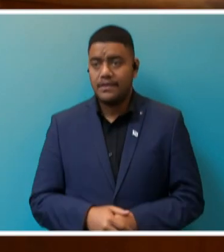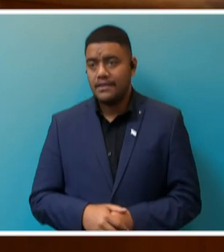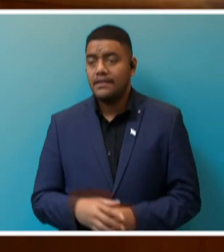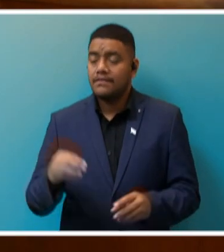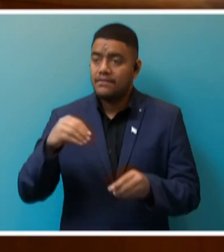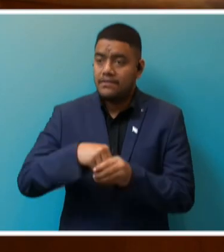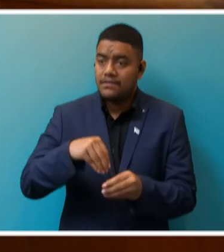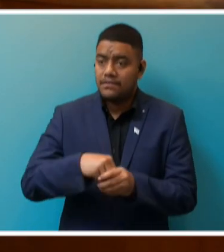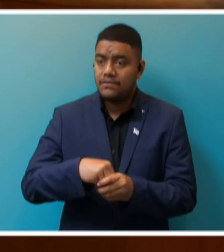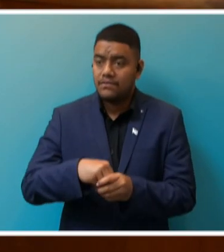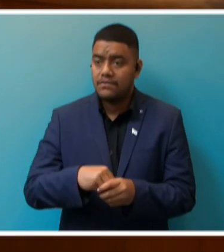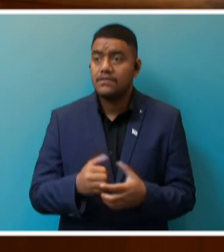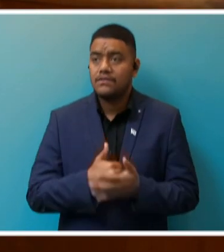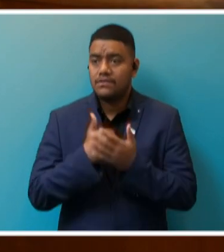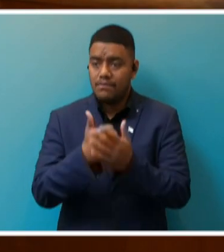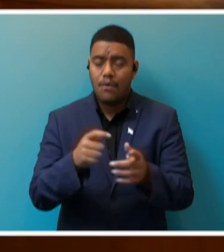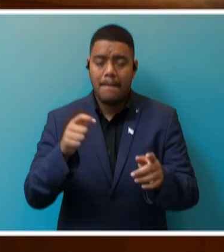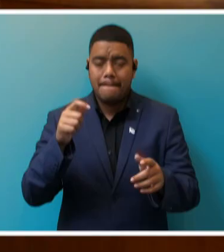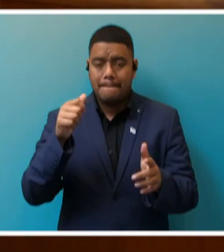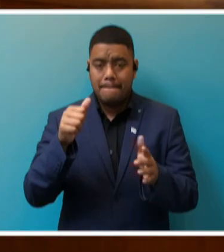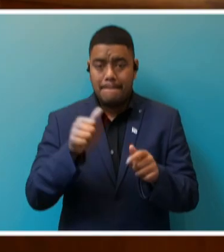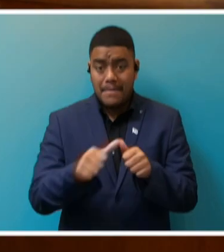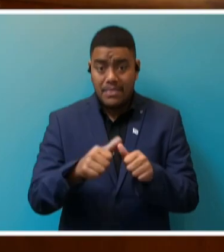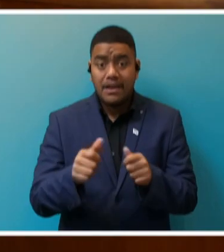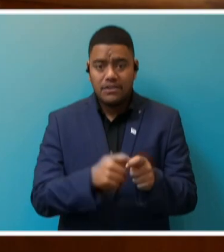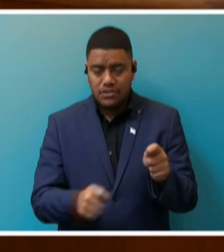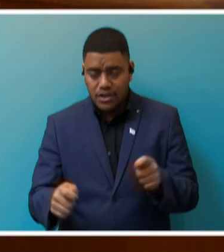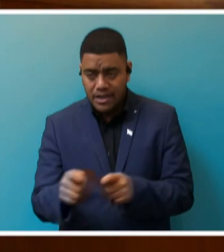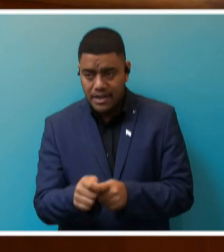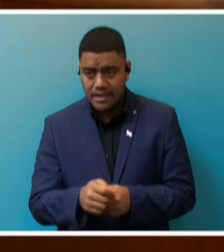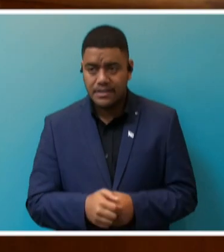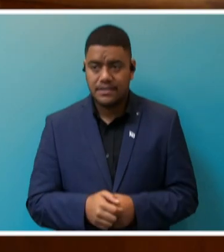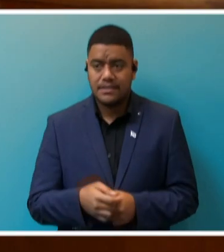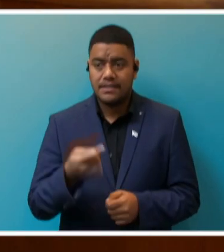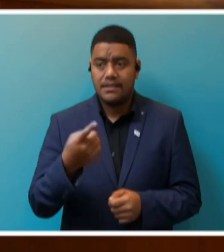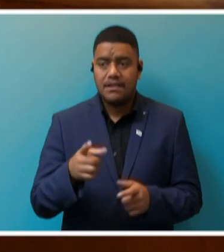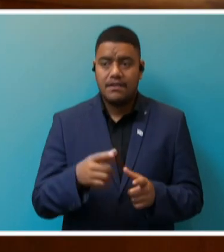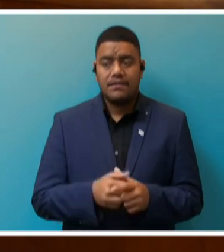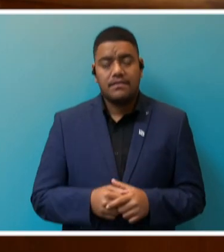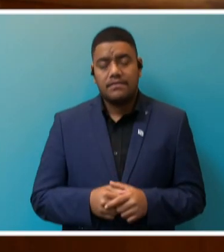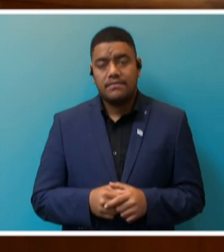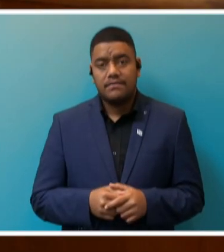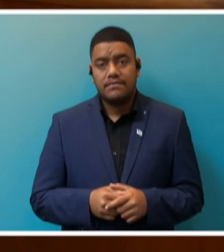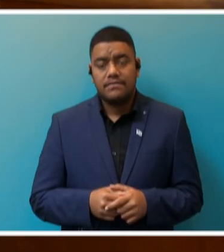includes supporting better trade infrastructure, logistics,